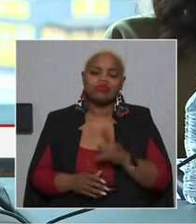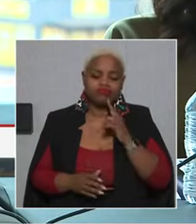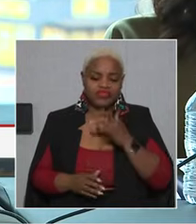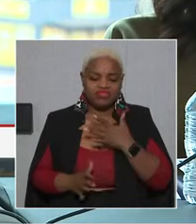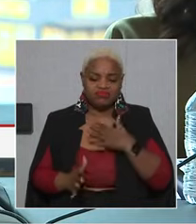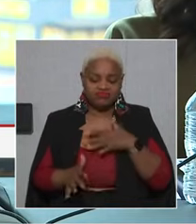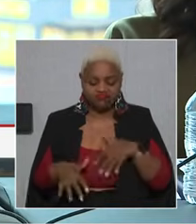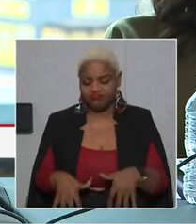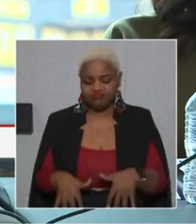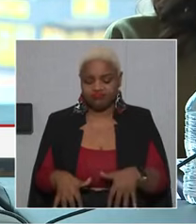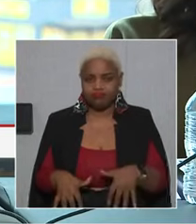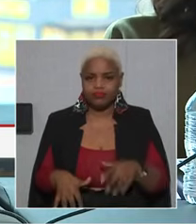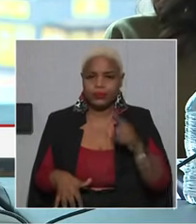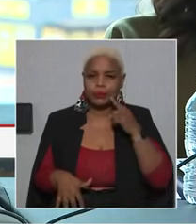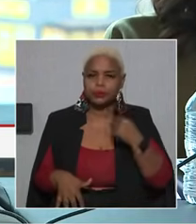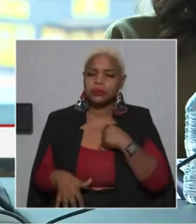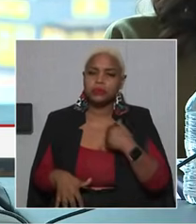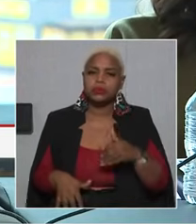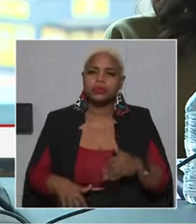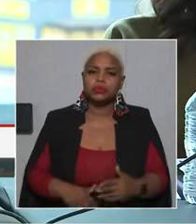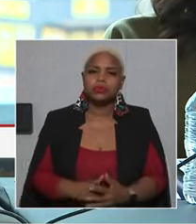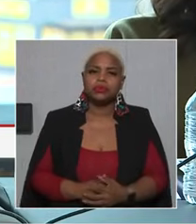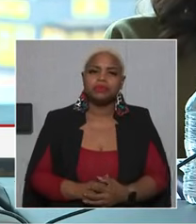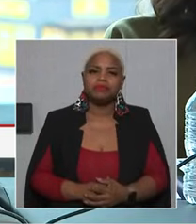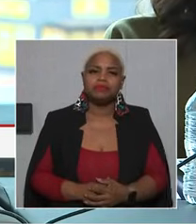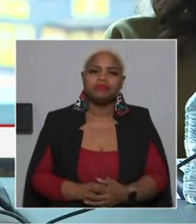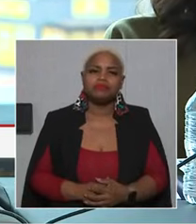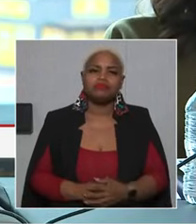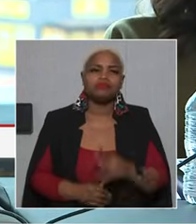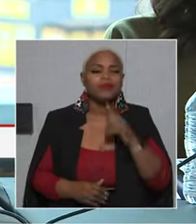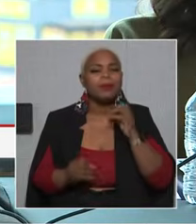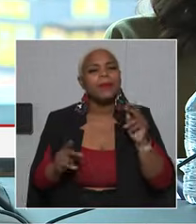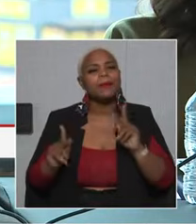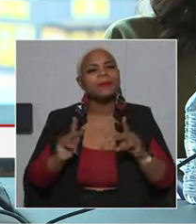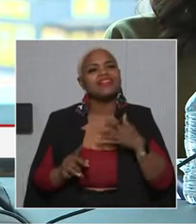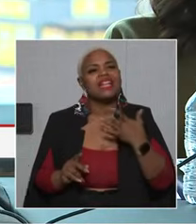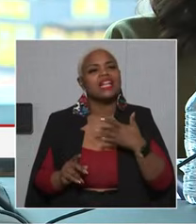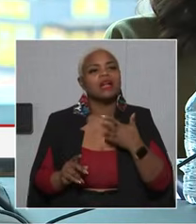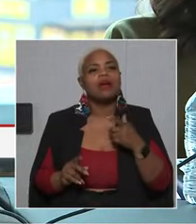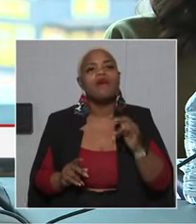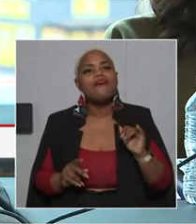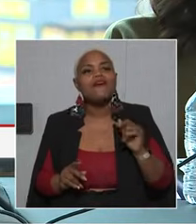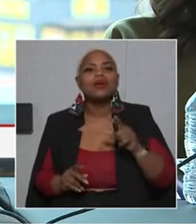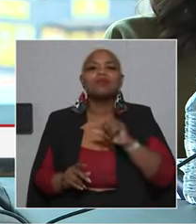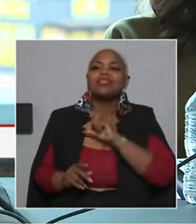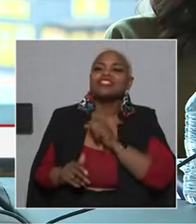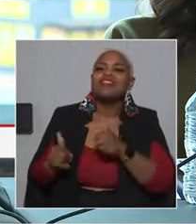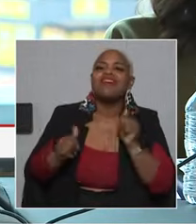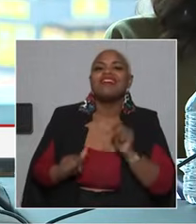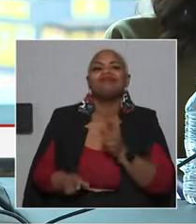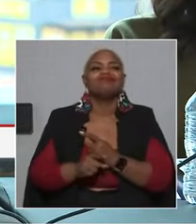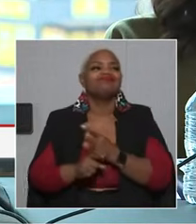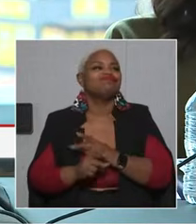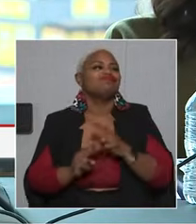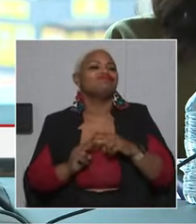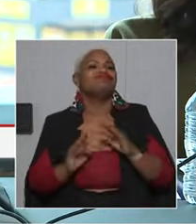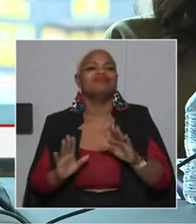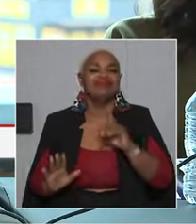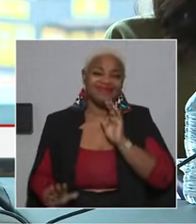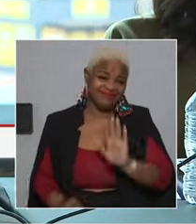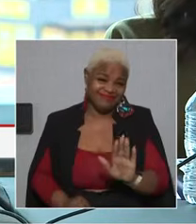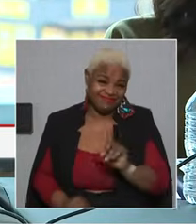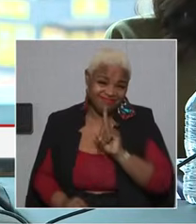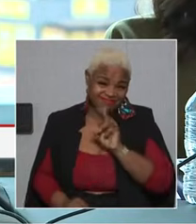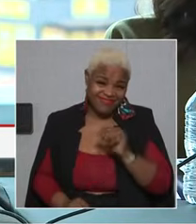chief at the top of an organization, it can be lonely at times, because one of the things that we always have to do is show up strong every single day in